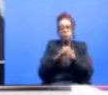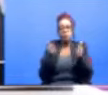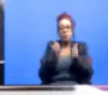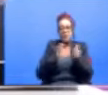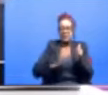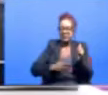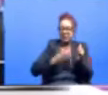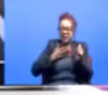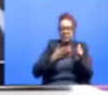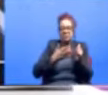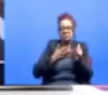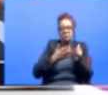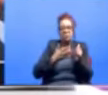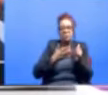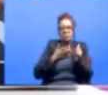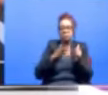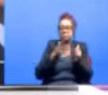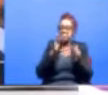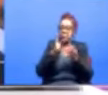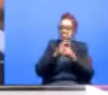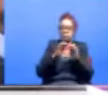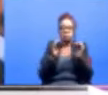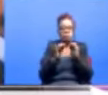Hata Asira nafikiri ilikuwa na folder yake